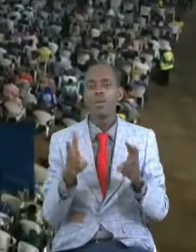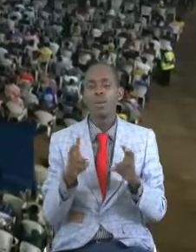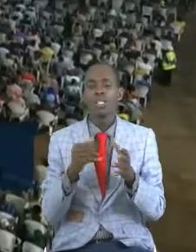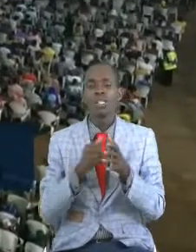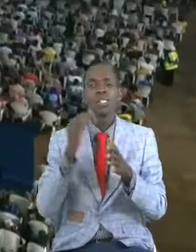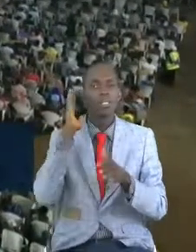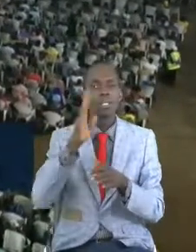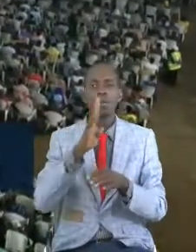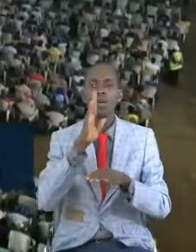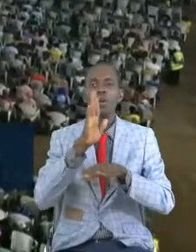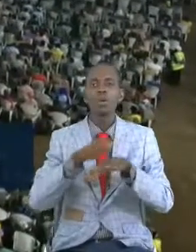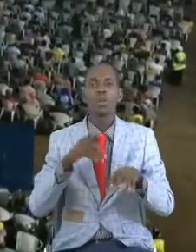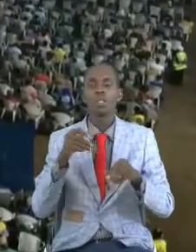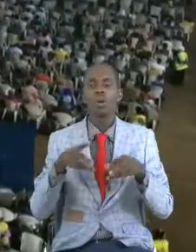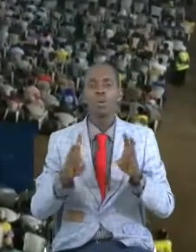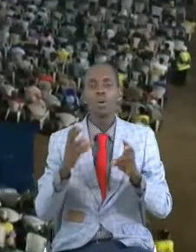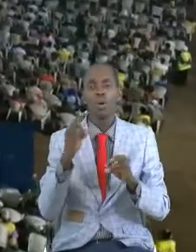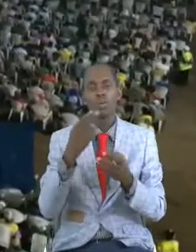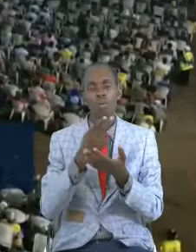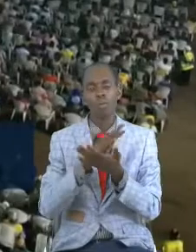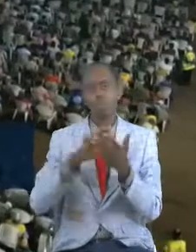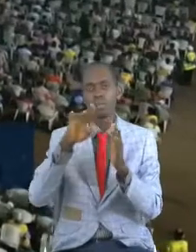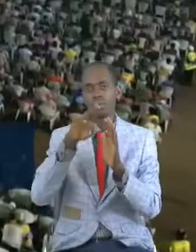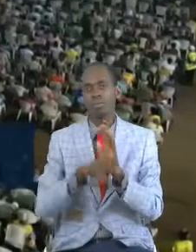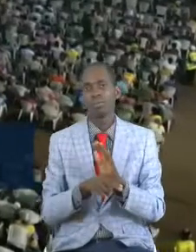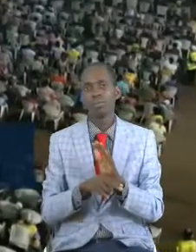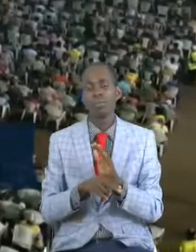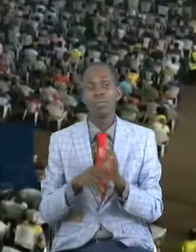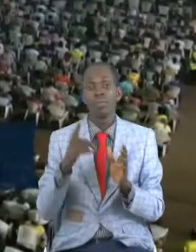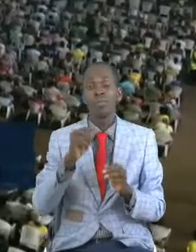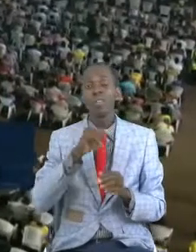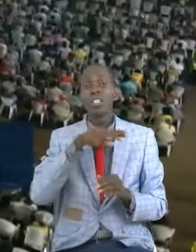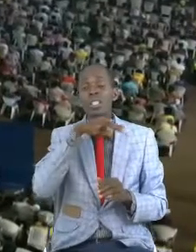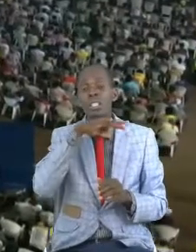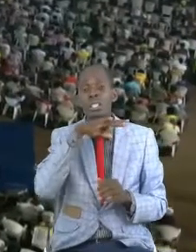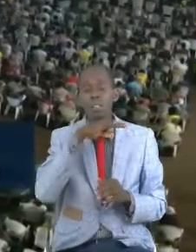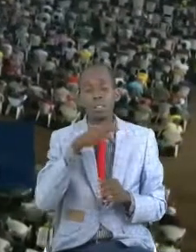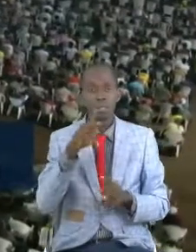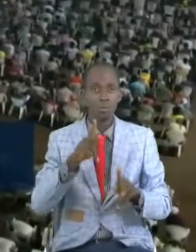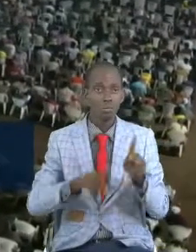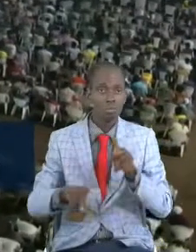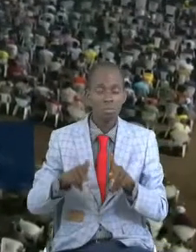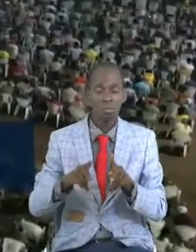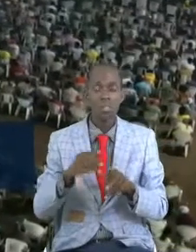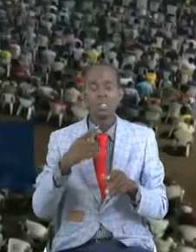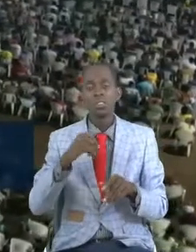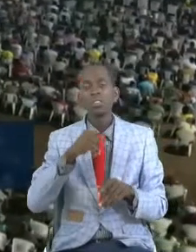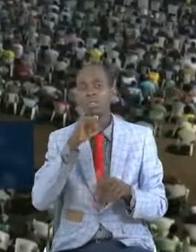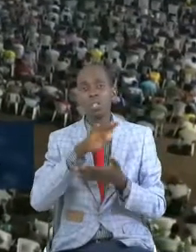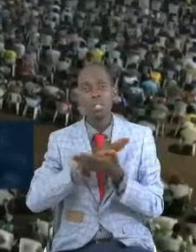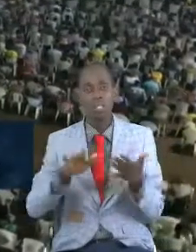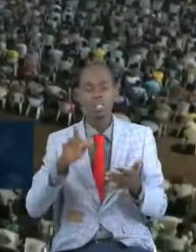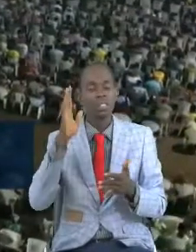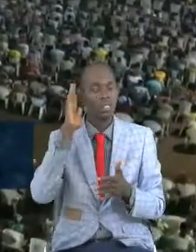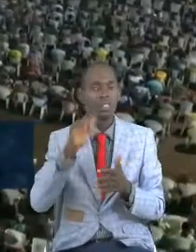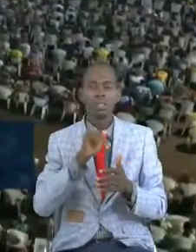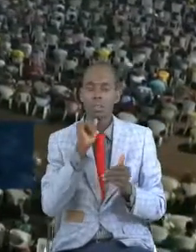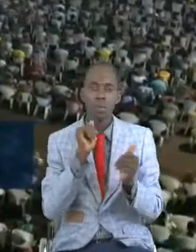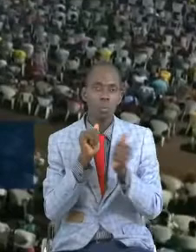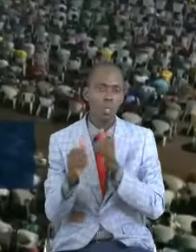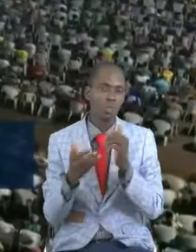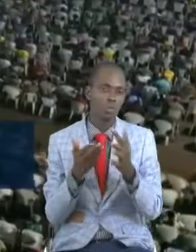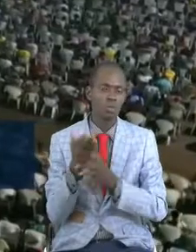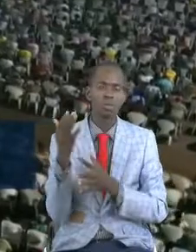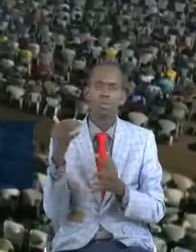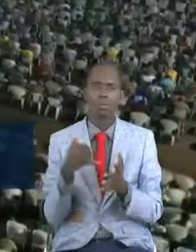way of holiness. The unclean shall not pass over it.